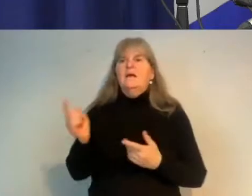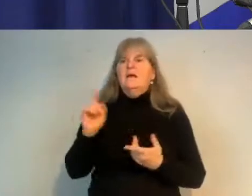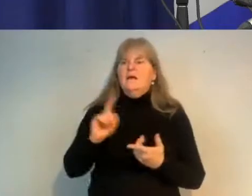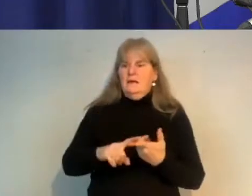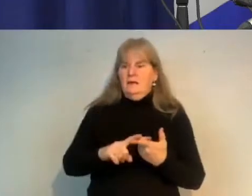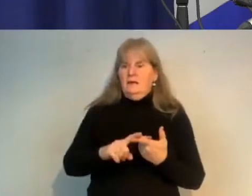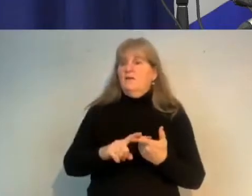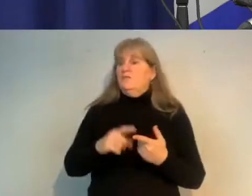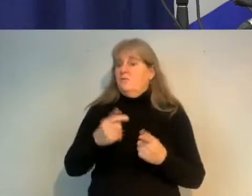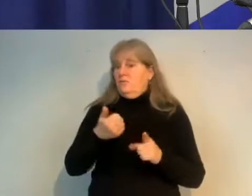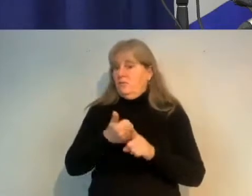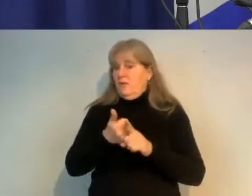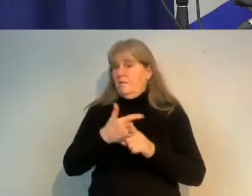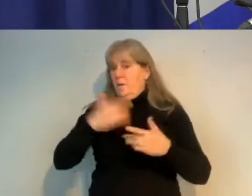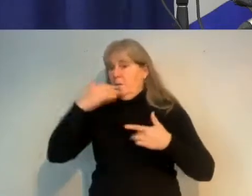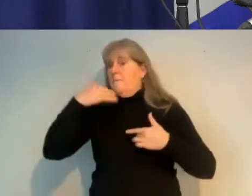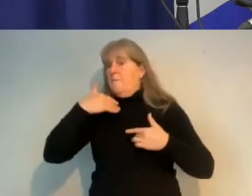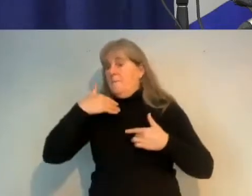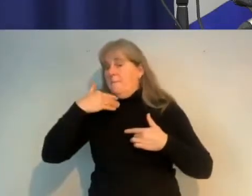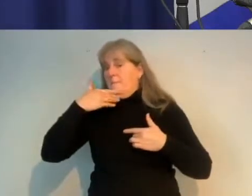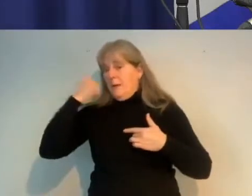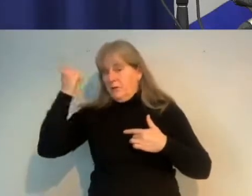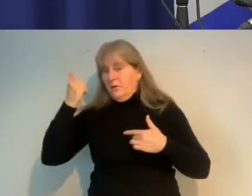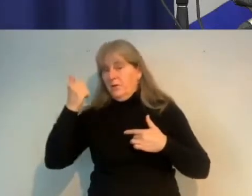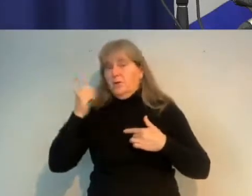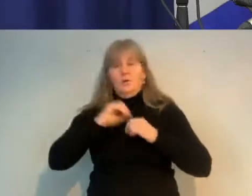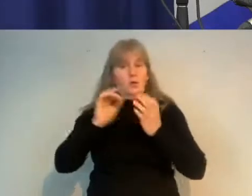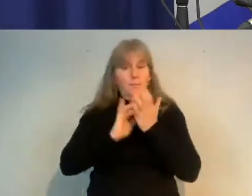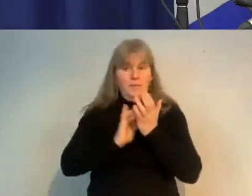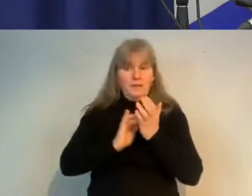you are off fever medicines and don't have a fever.